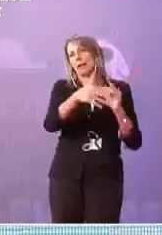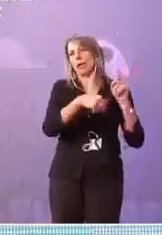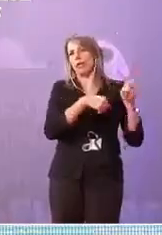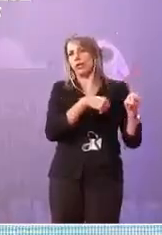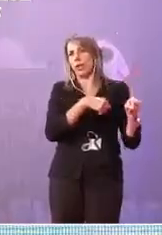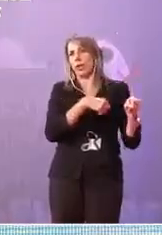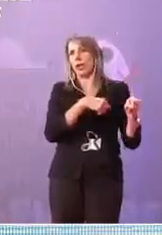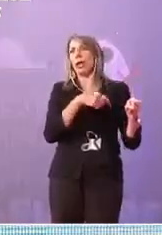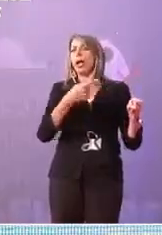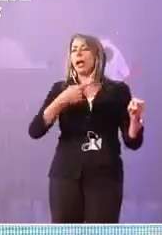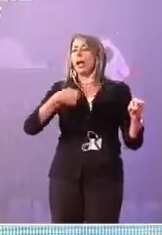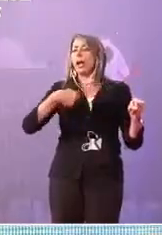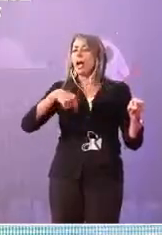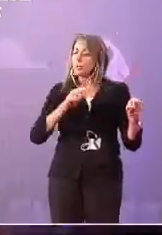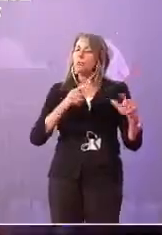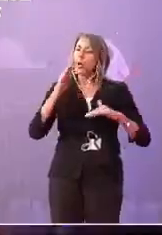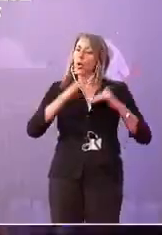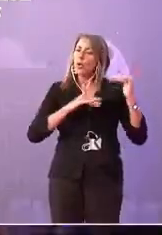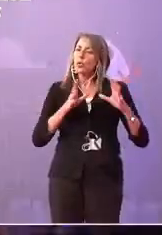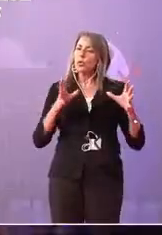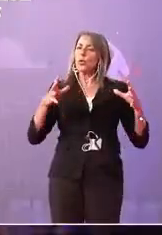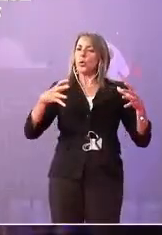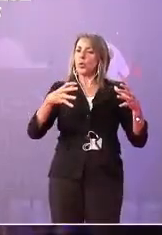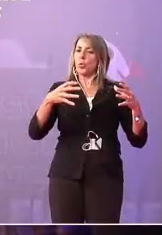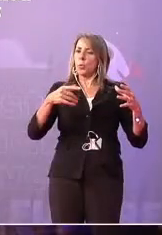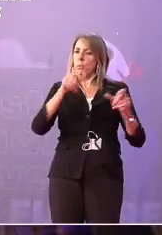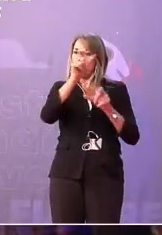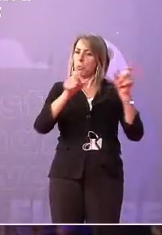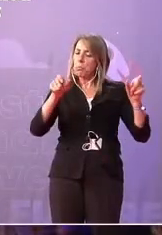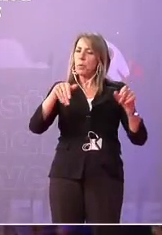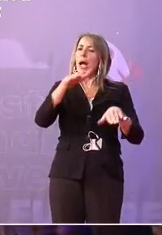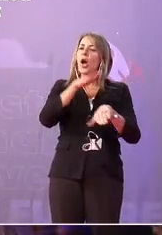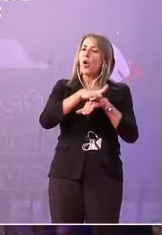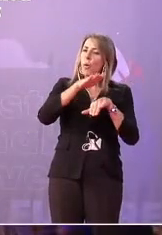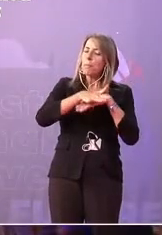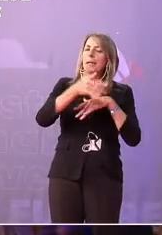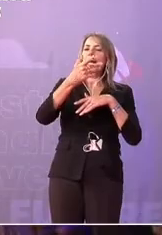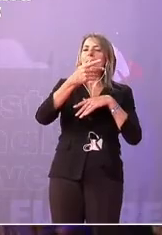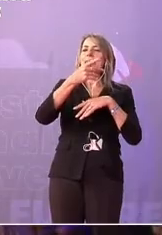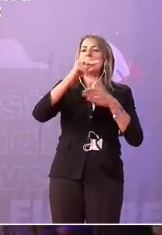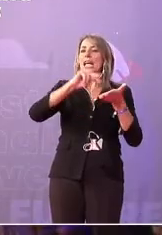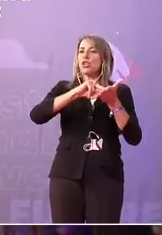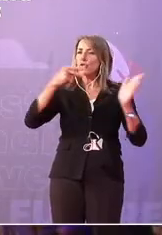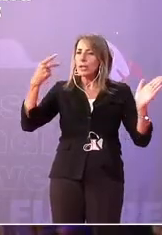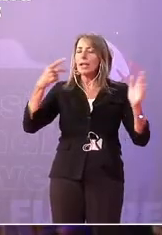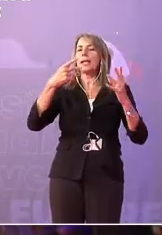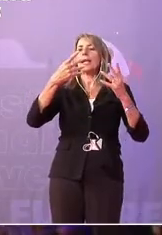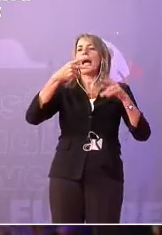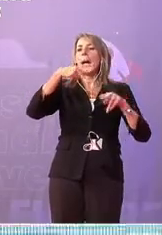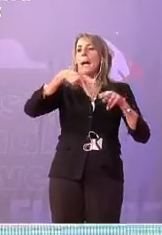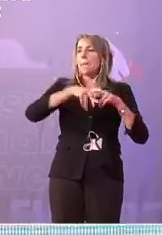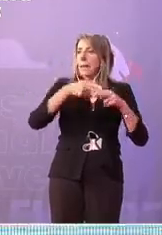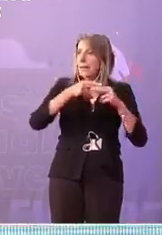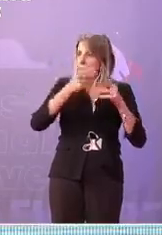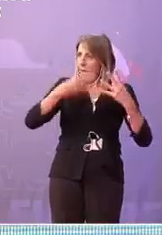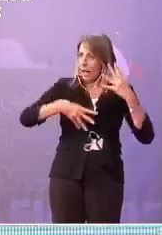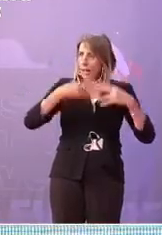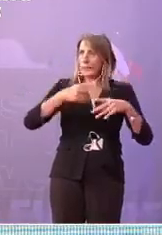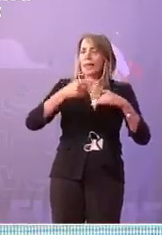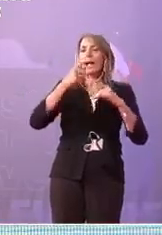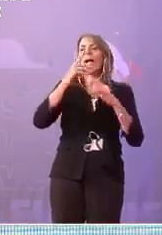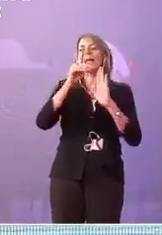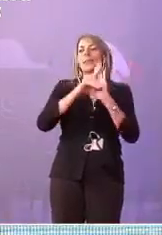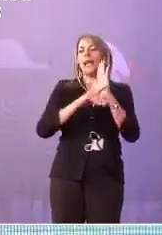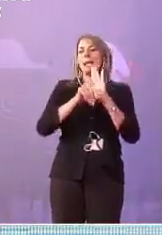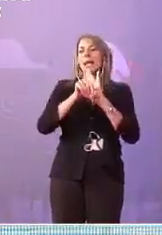data science competencies. In the near future, our sky will be crowded with light aircraft, drones, and urban